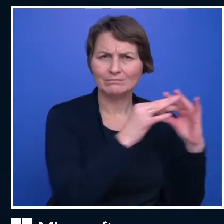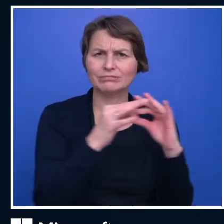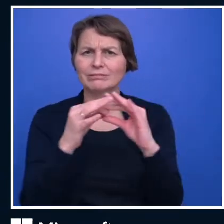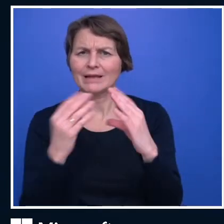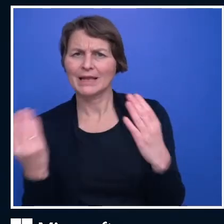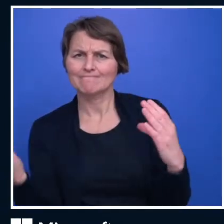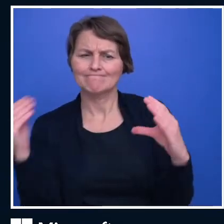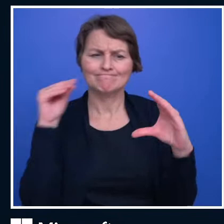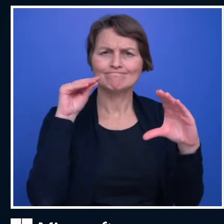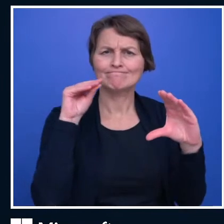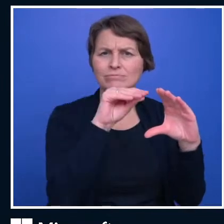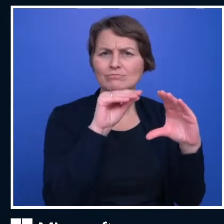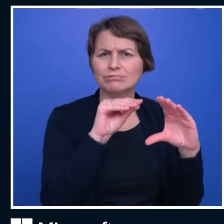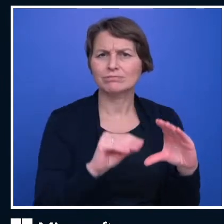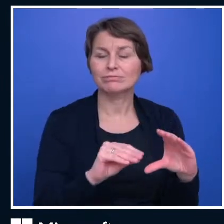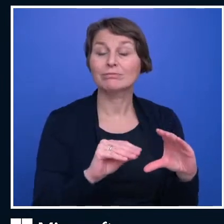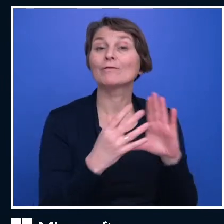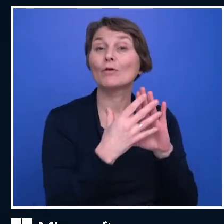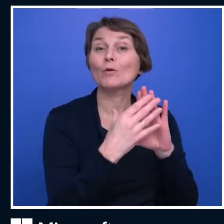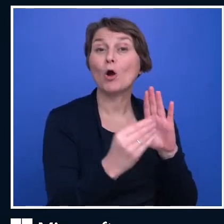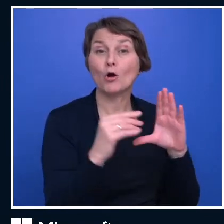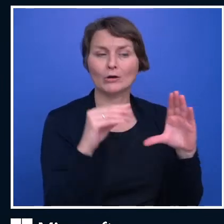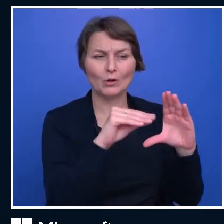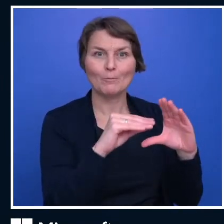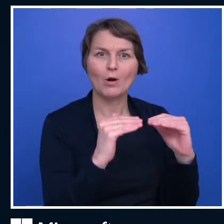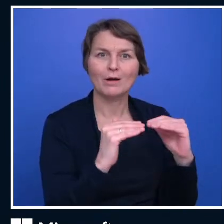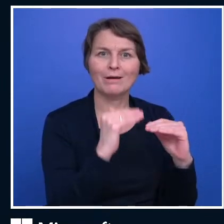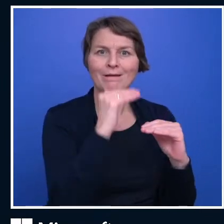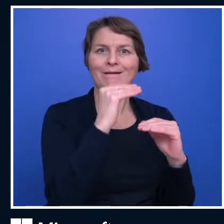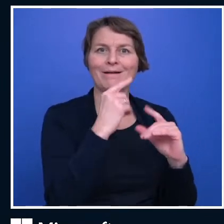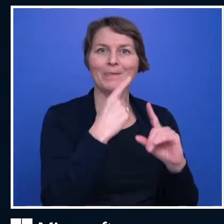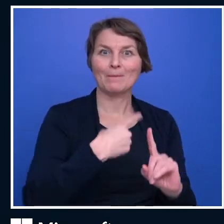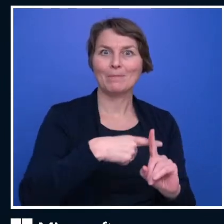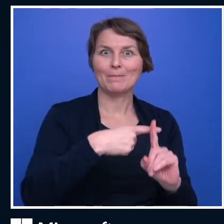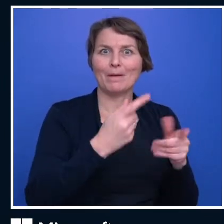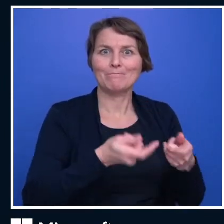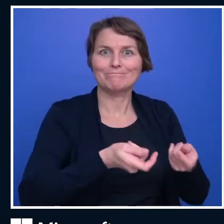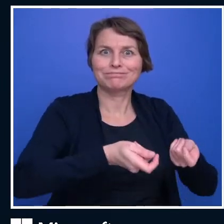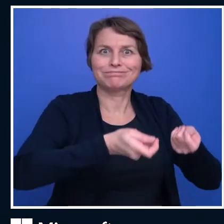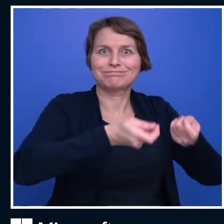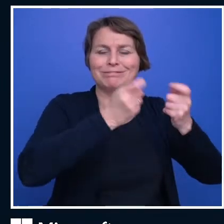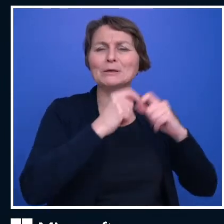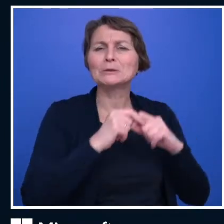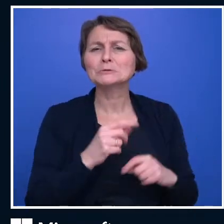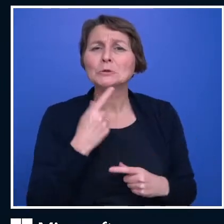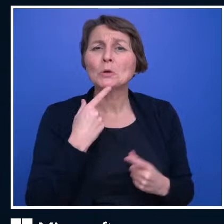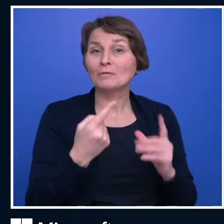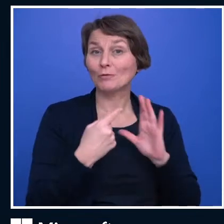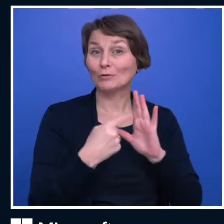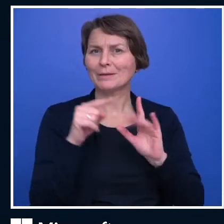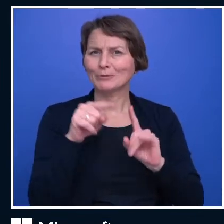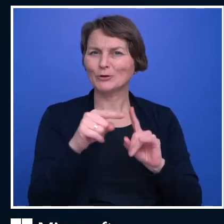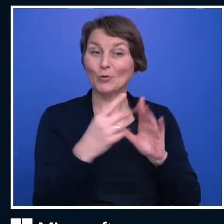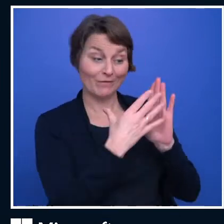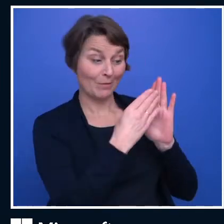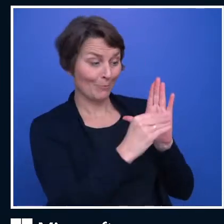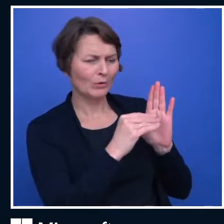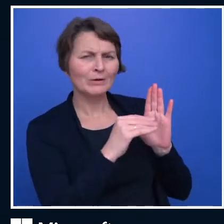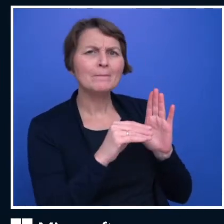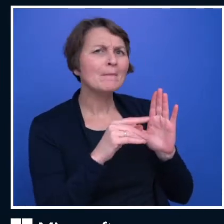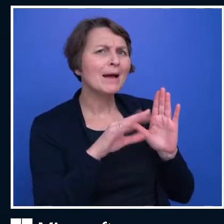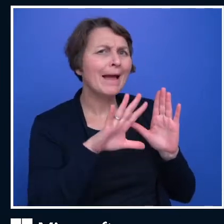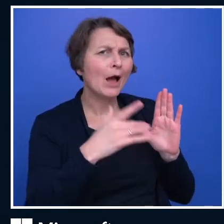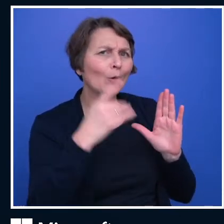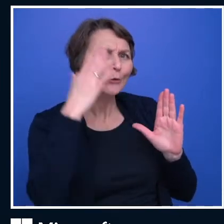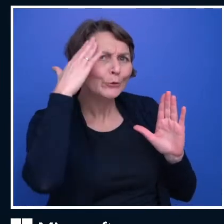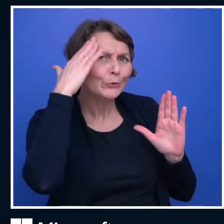again, FAIRlearn helps you to do so. It's not just limited to assessing fairness in your models. So you have a couple of